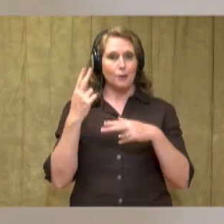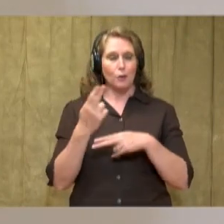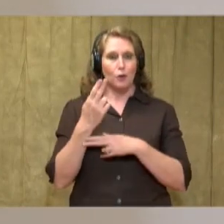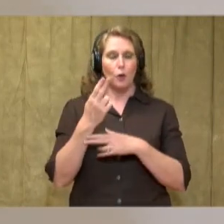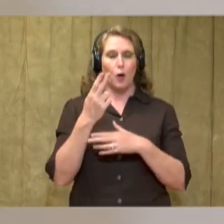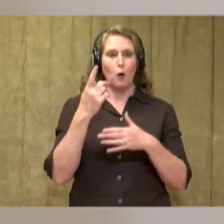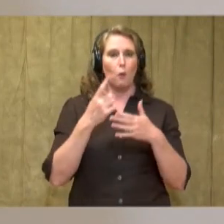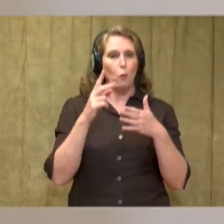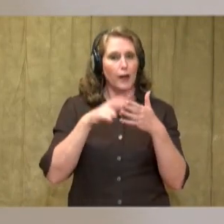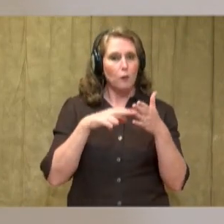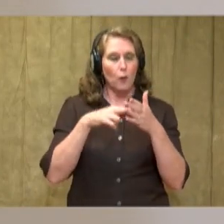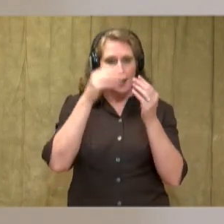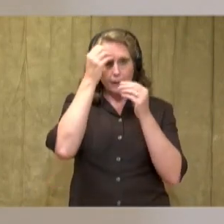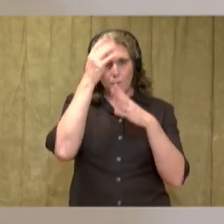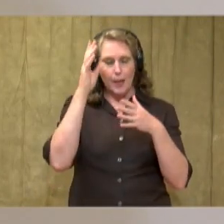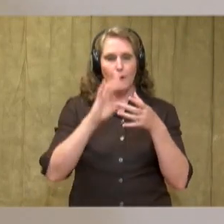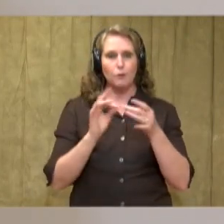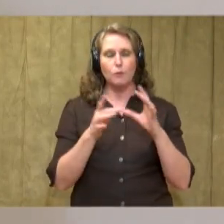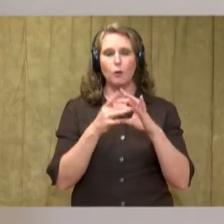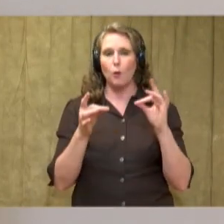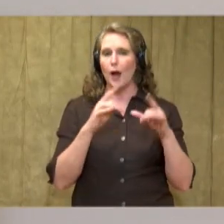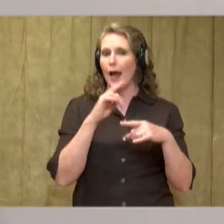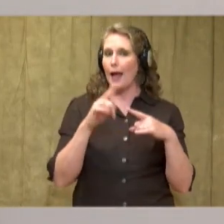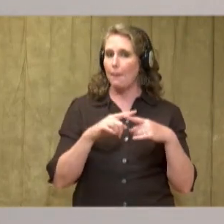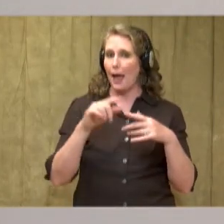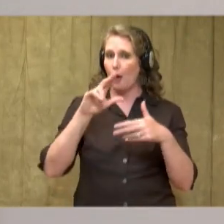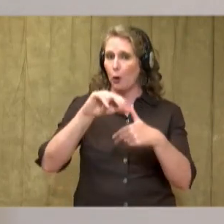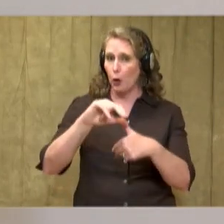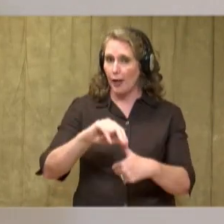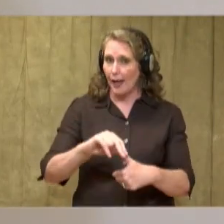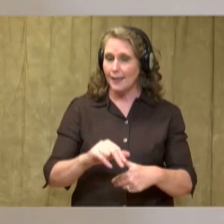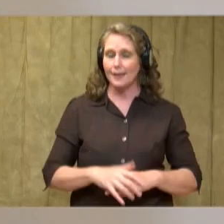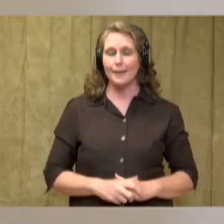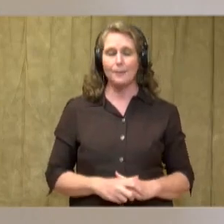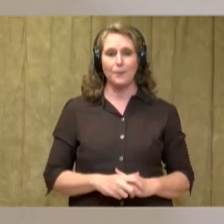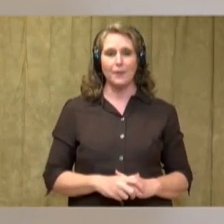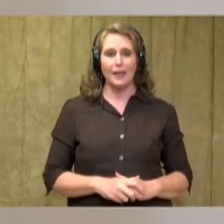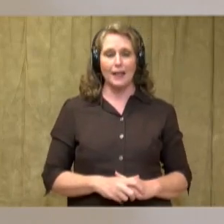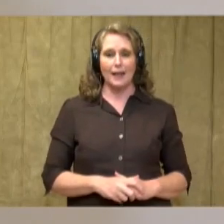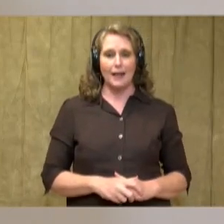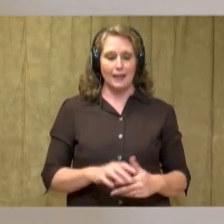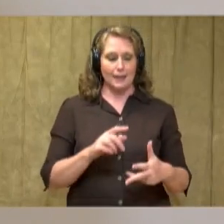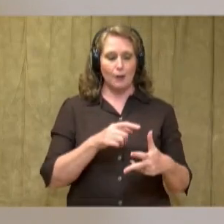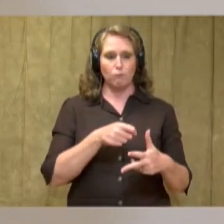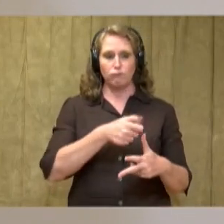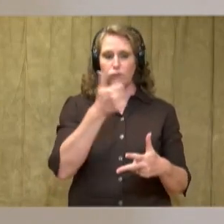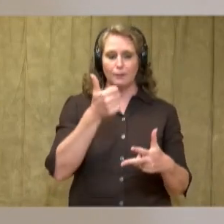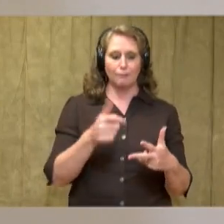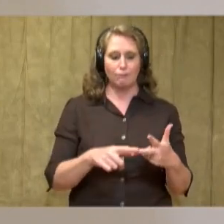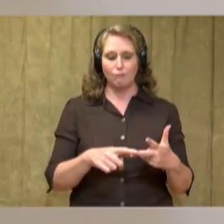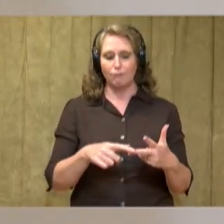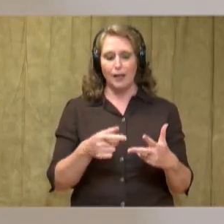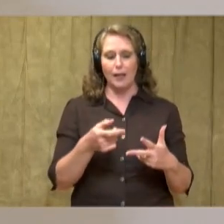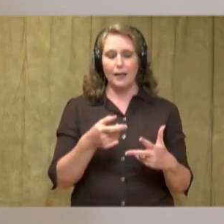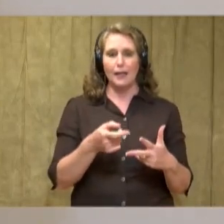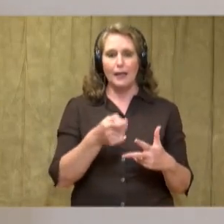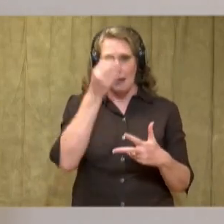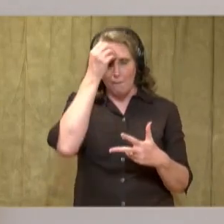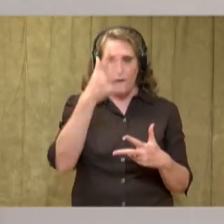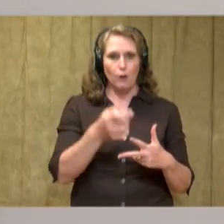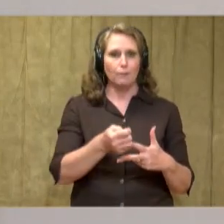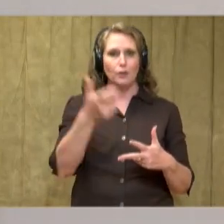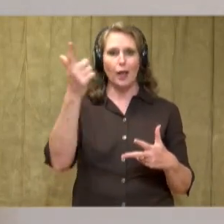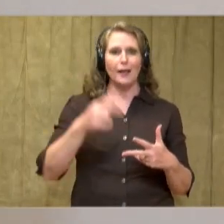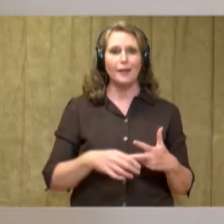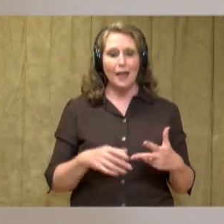an informational story about hurricanes. Okay, so we can mark that off our list. Persuade, check,